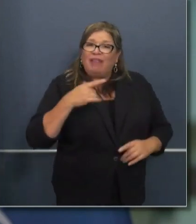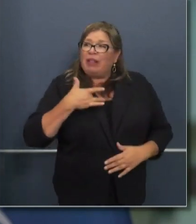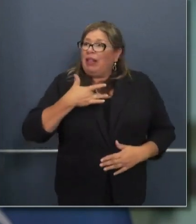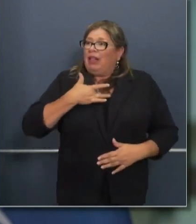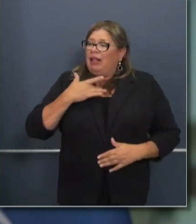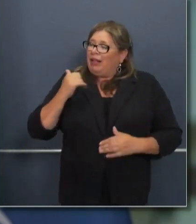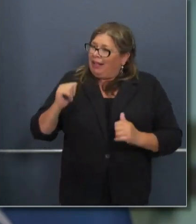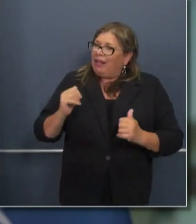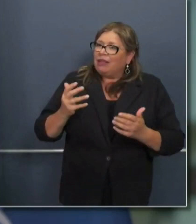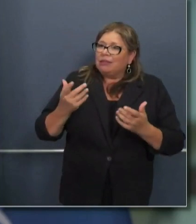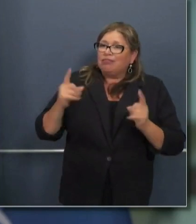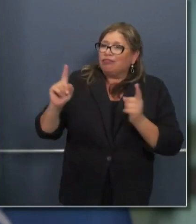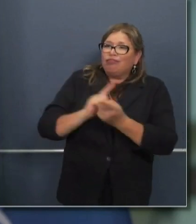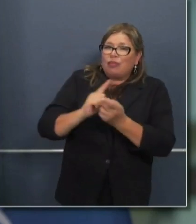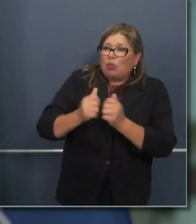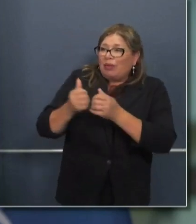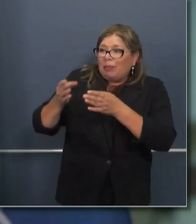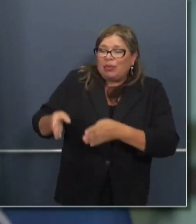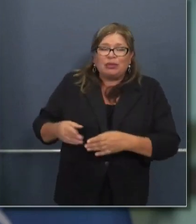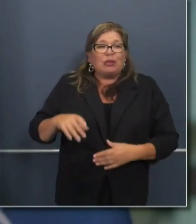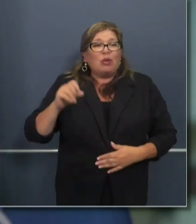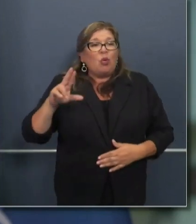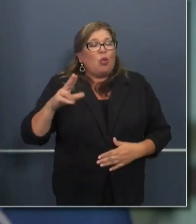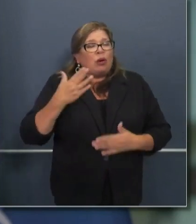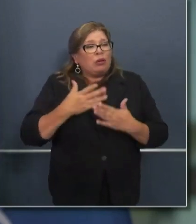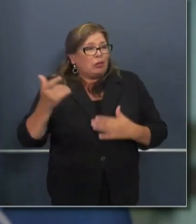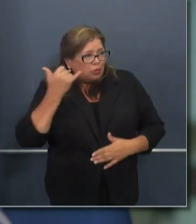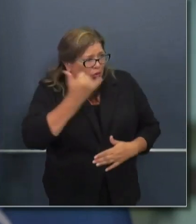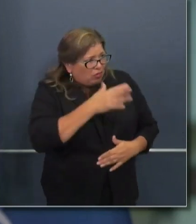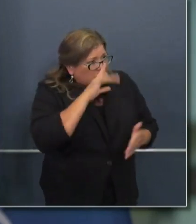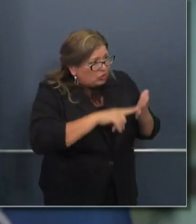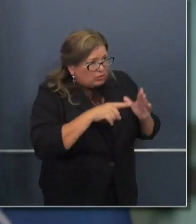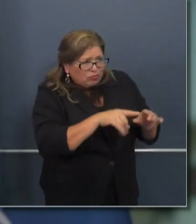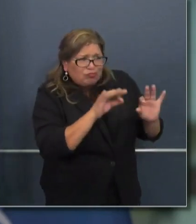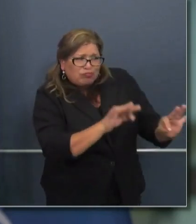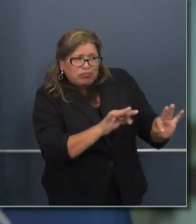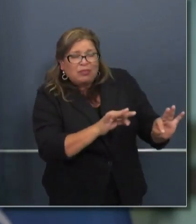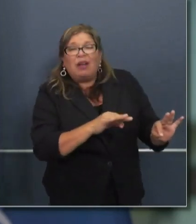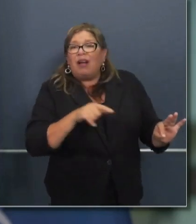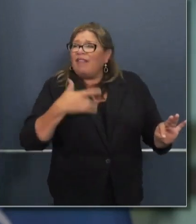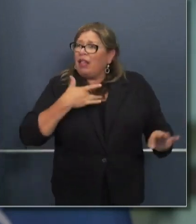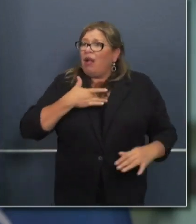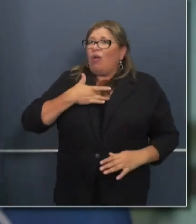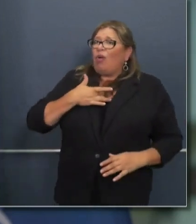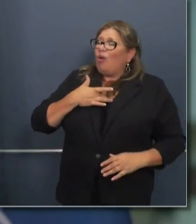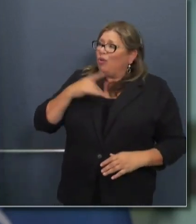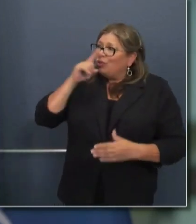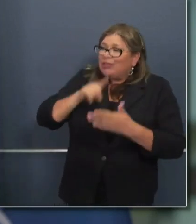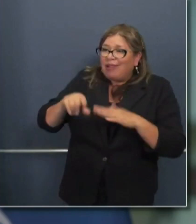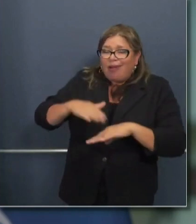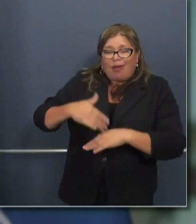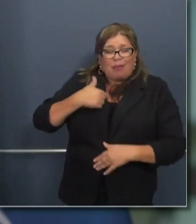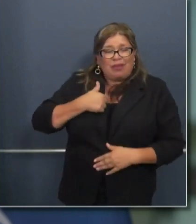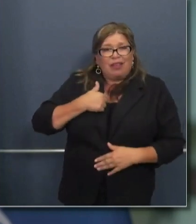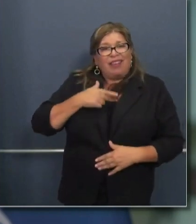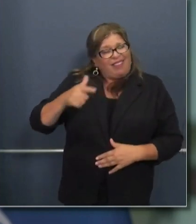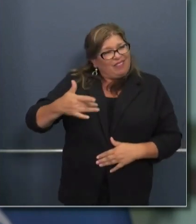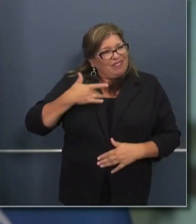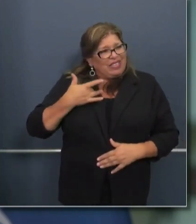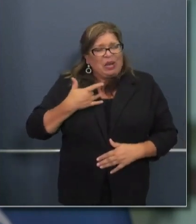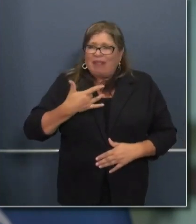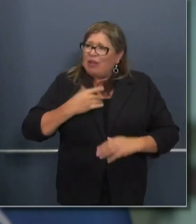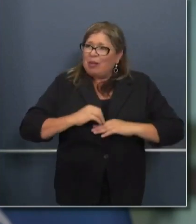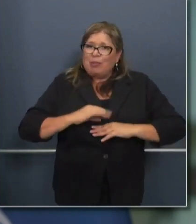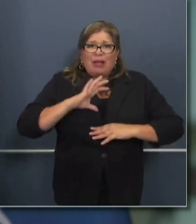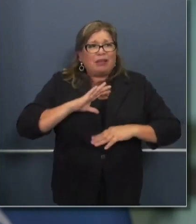from the restaurateur checking in on the senior to make sure that they're providing quality? And the fact that someone reached out, made a phone